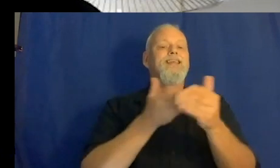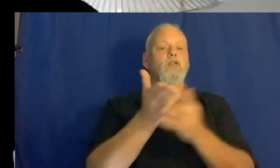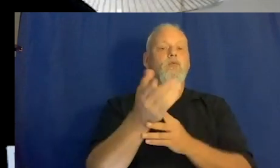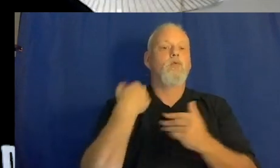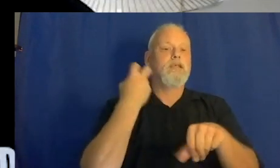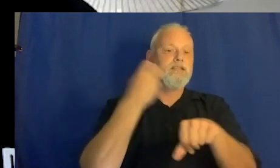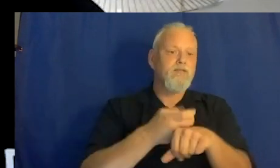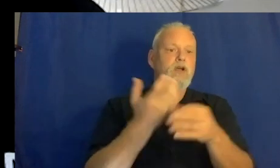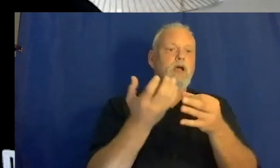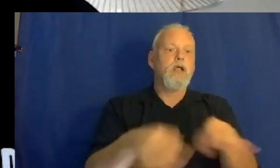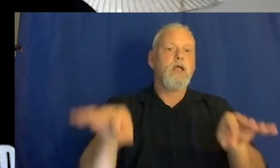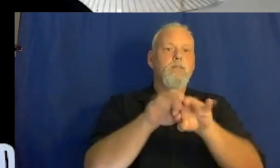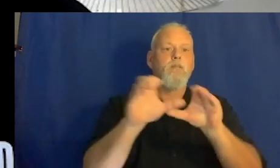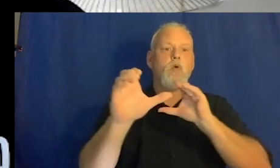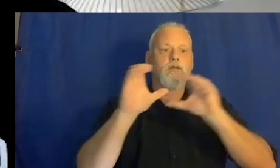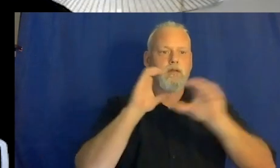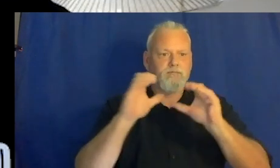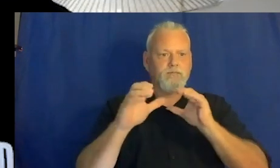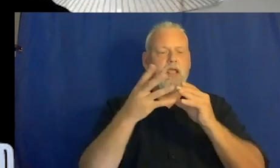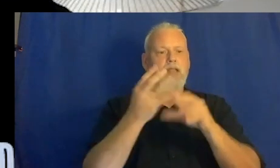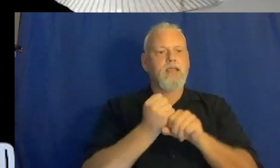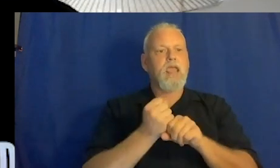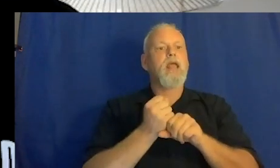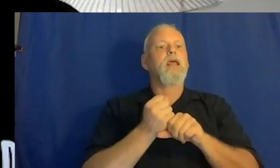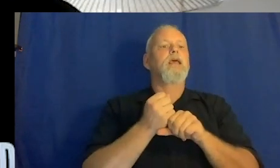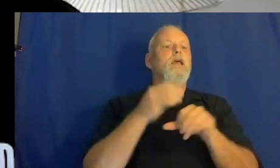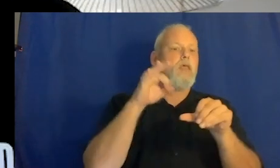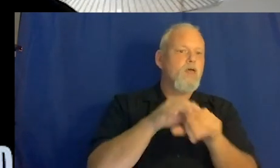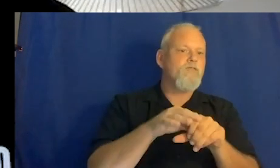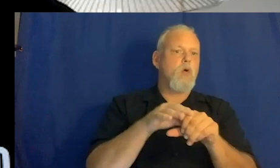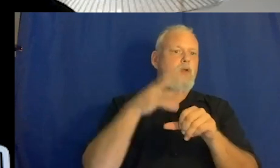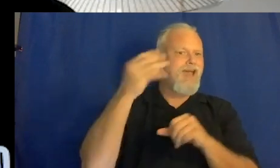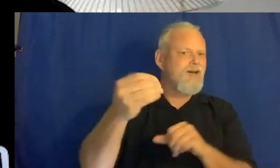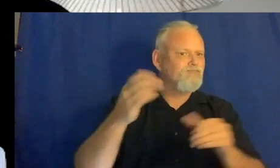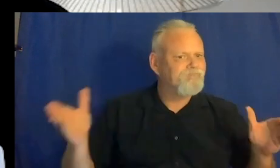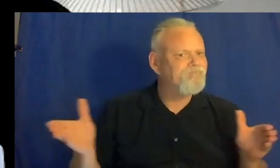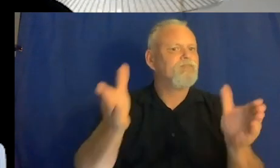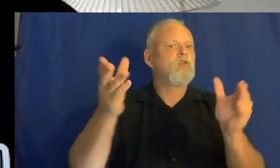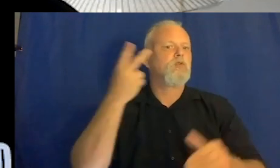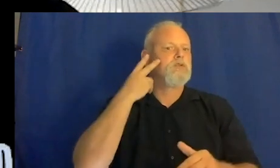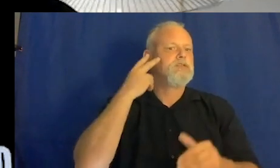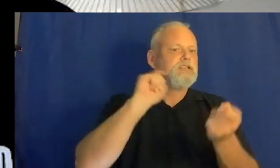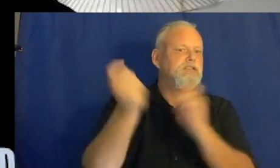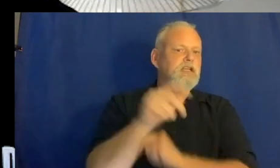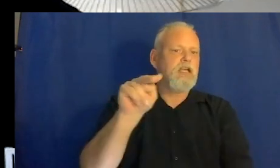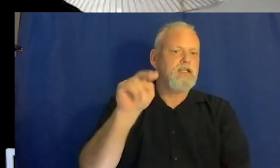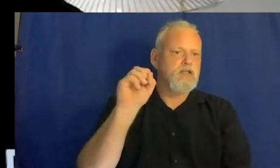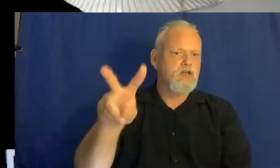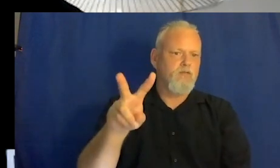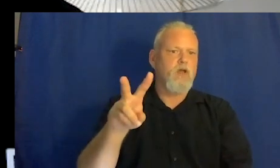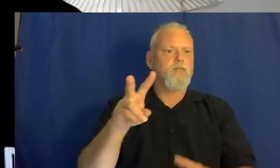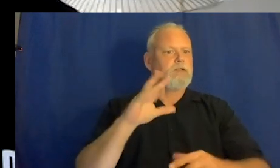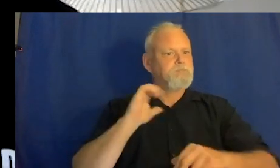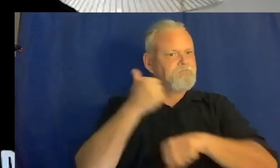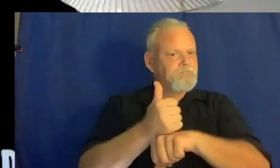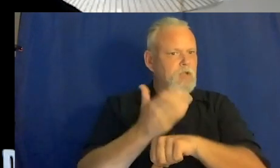but crucial conversations and getting out the vote so we can see a change in November and solidify our blueprint for what